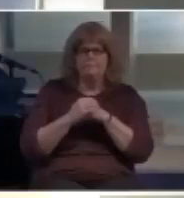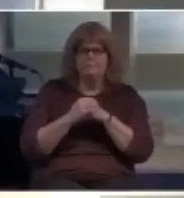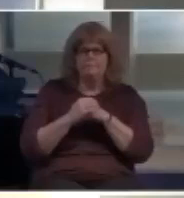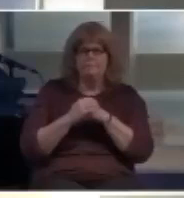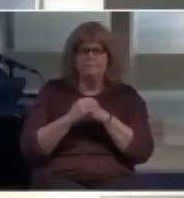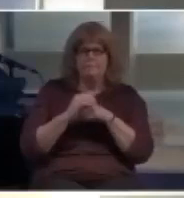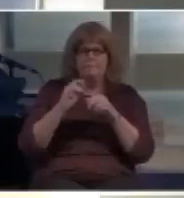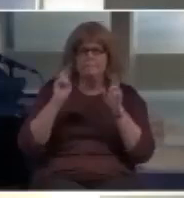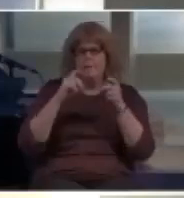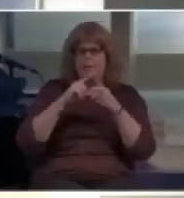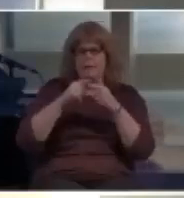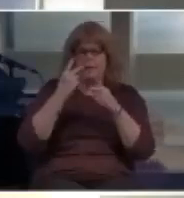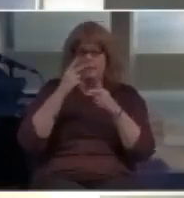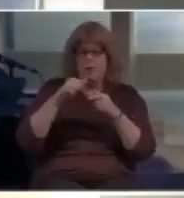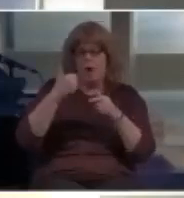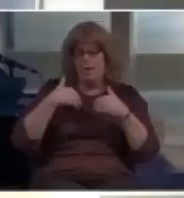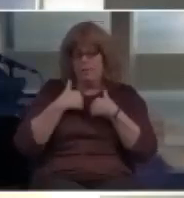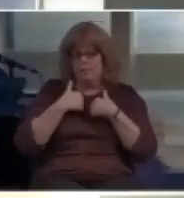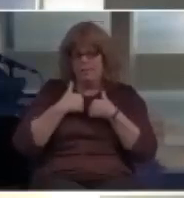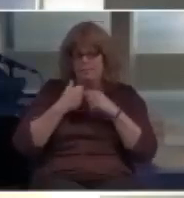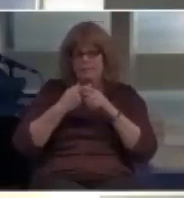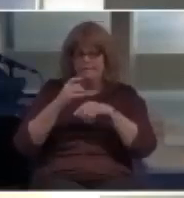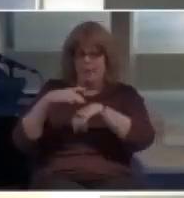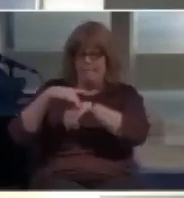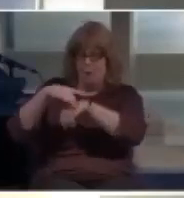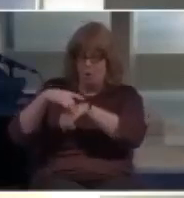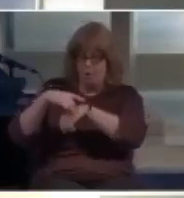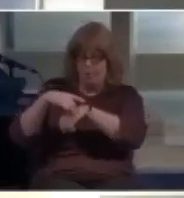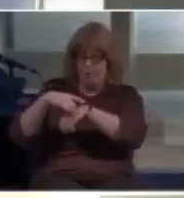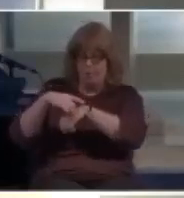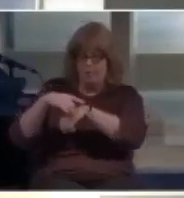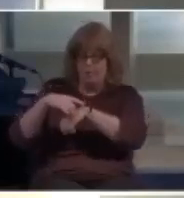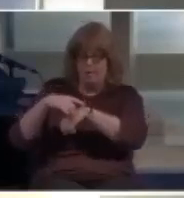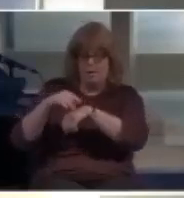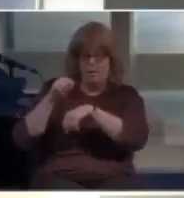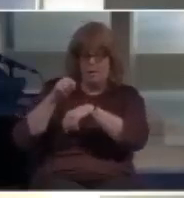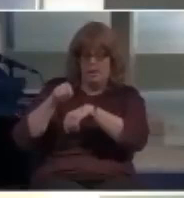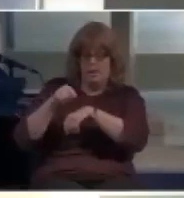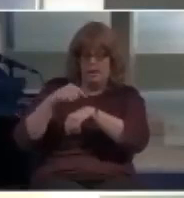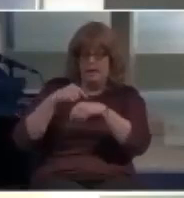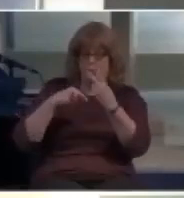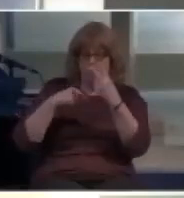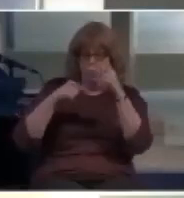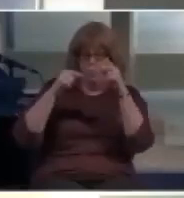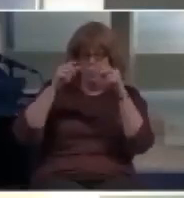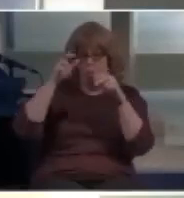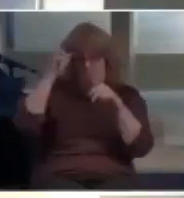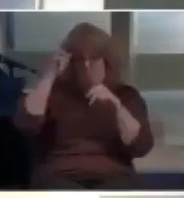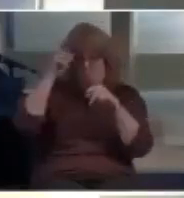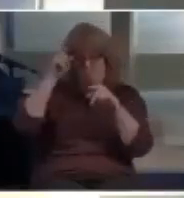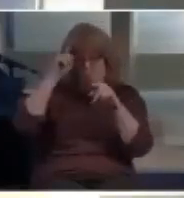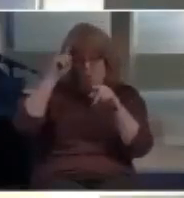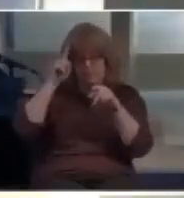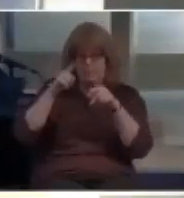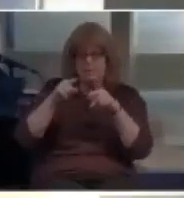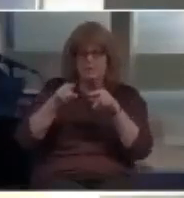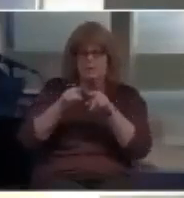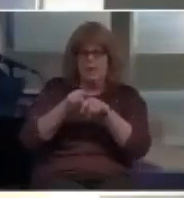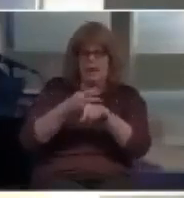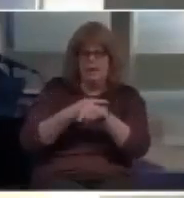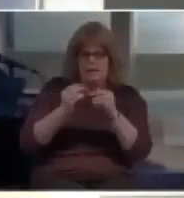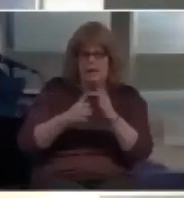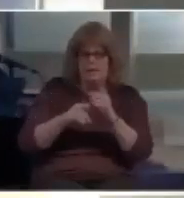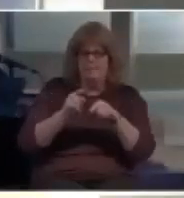Then I saw another beast coming up out of the earth, and he had two horns like a lamb, and he spoke as